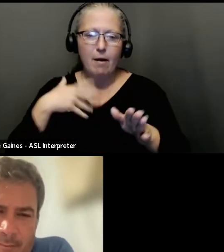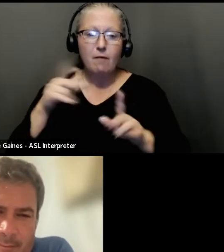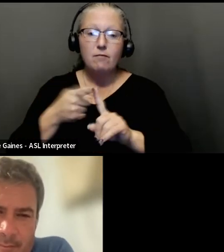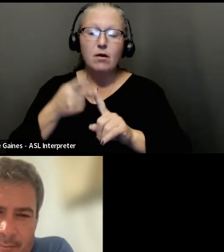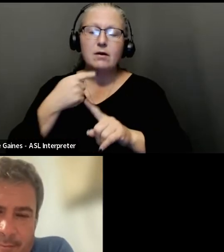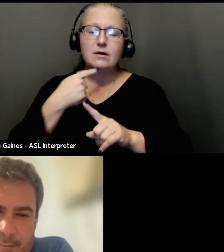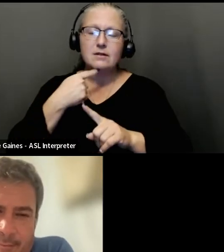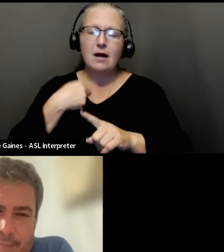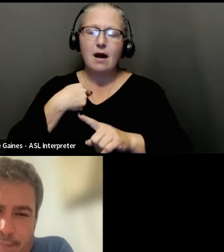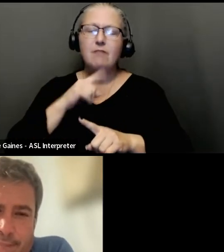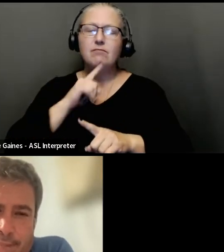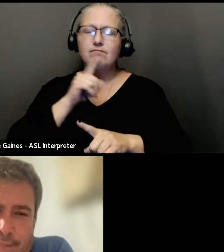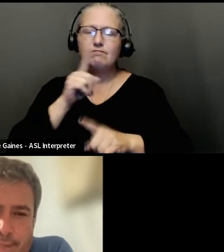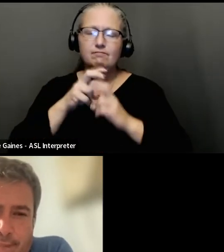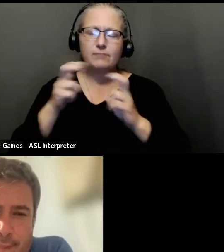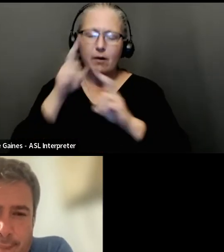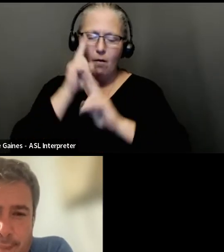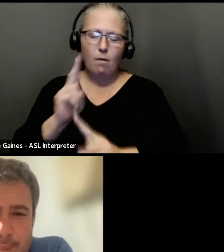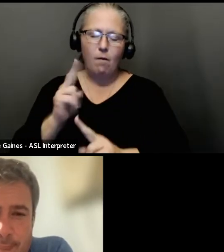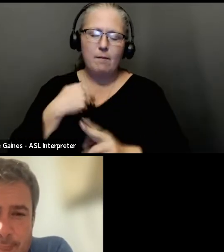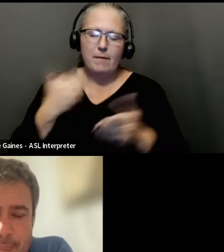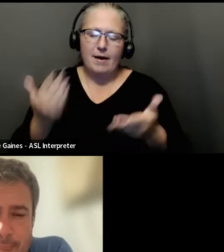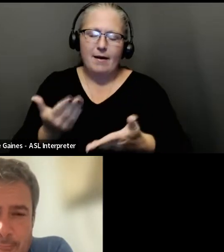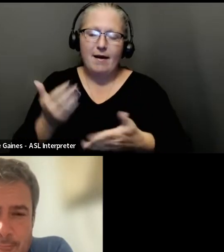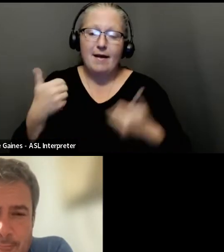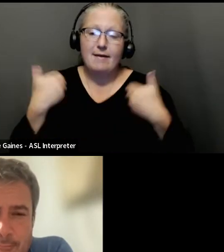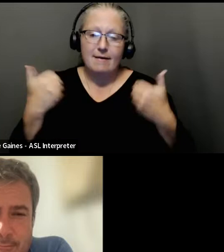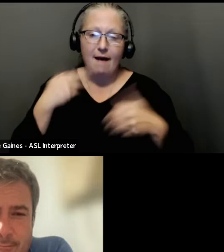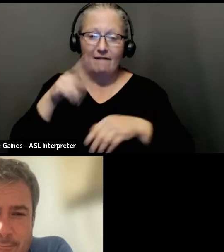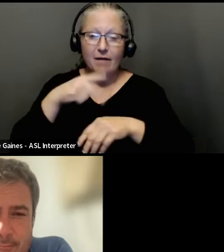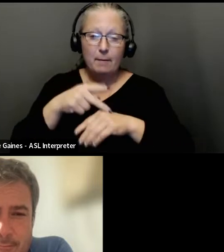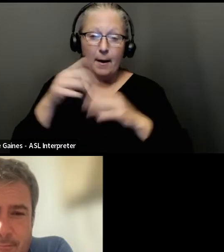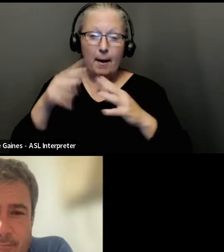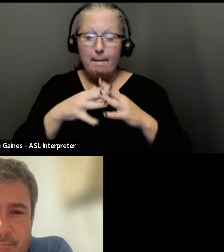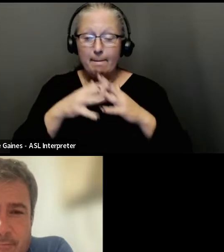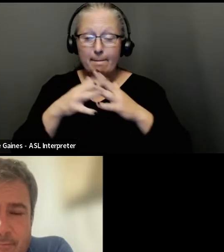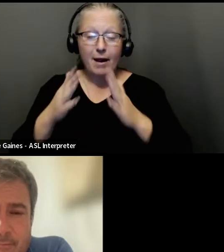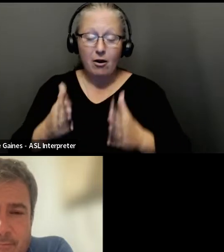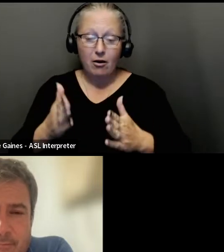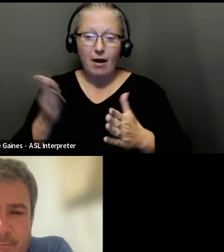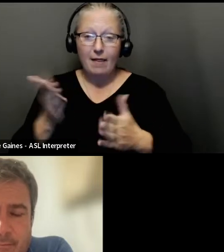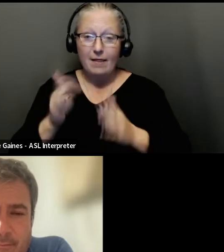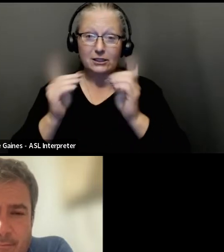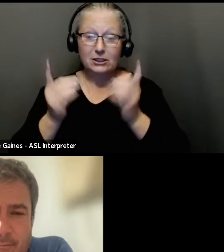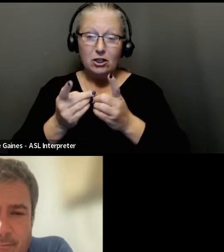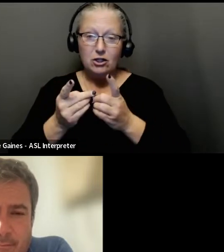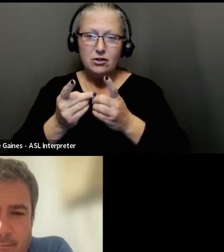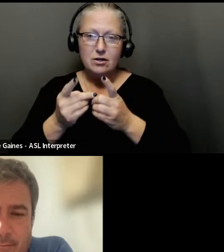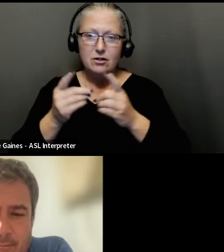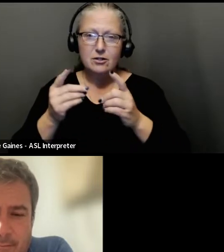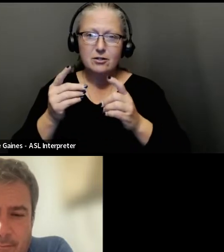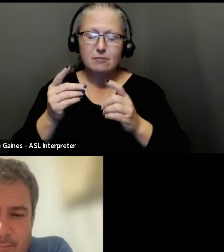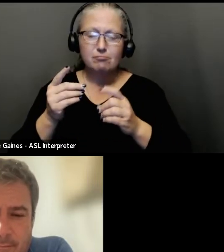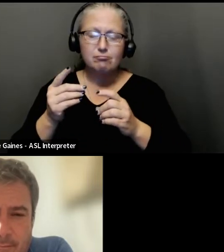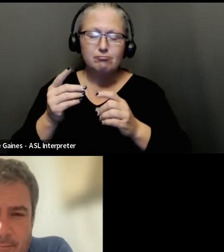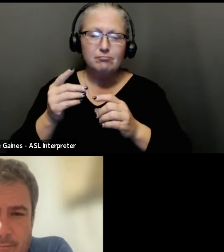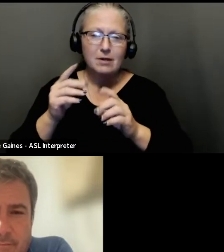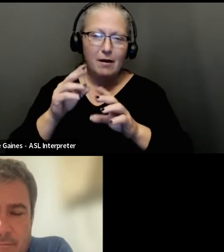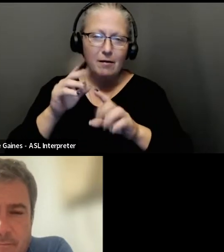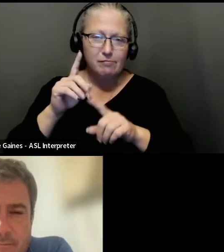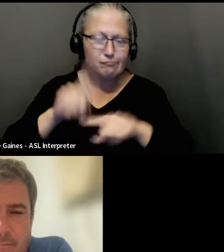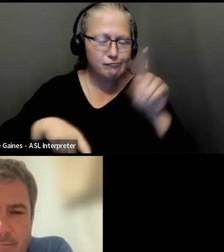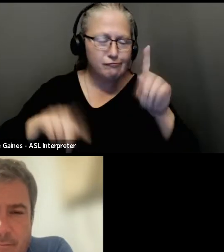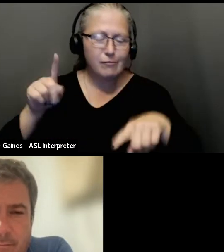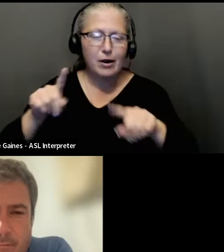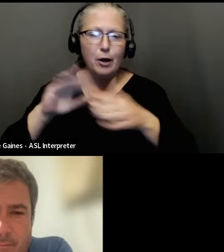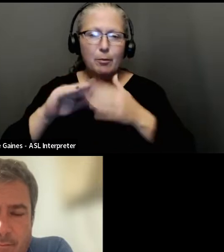deeply honored to stand before you. As a young Filipino American of this district's vibrant and diverse community, it was a privilege to play a